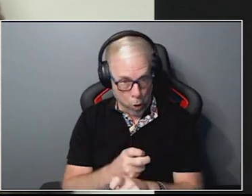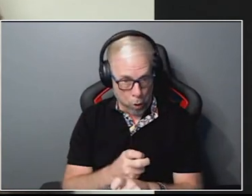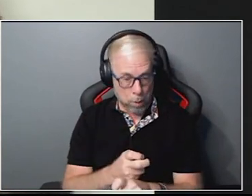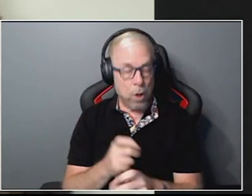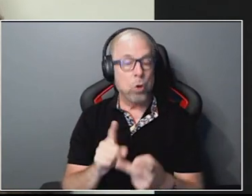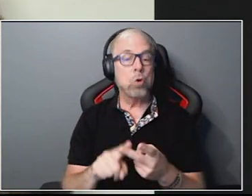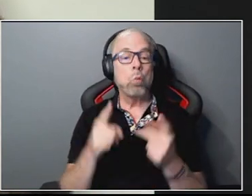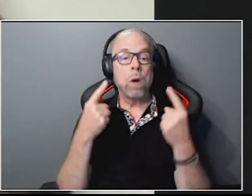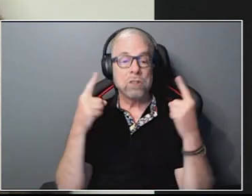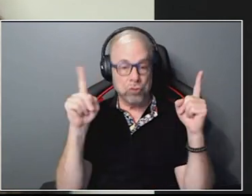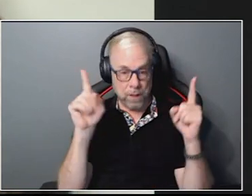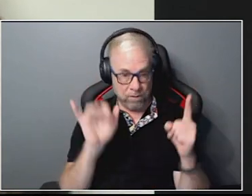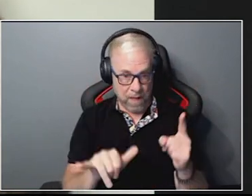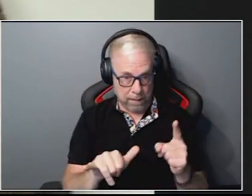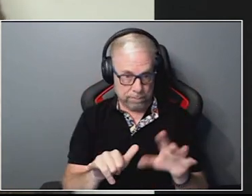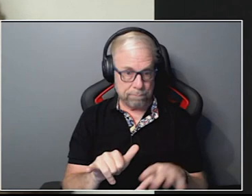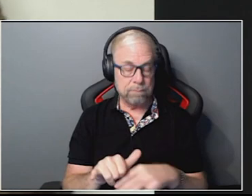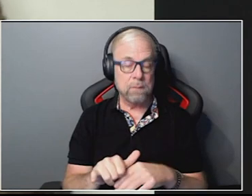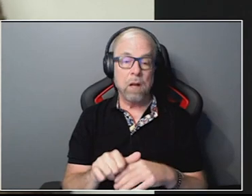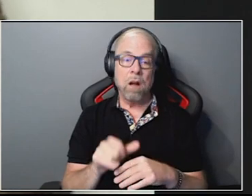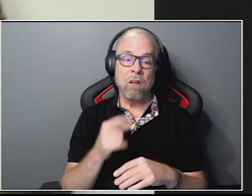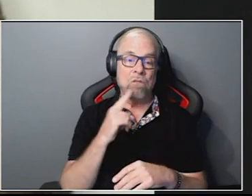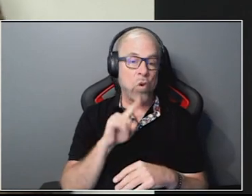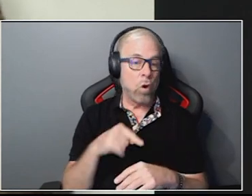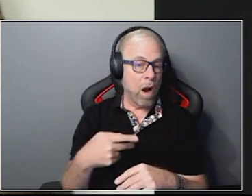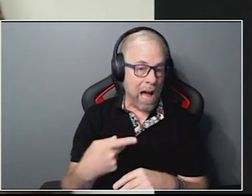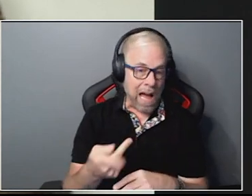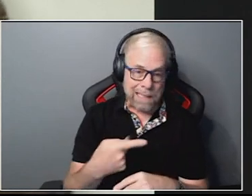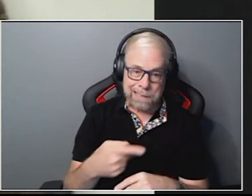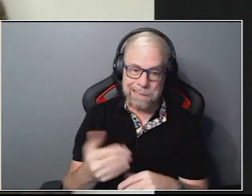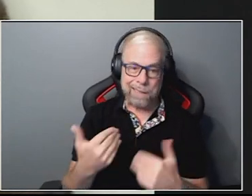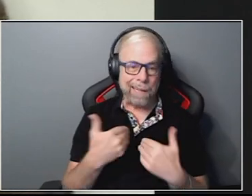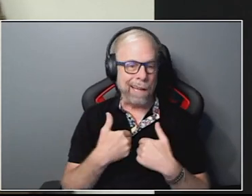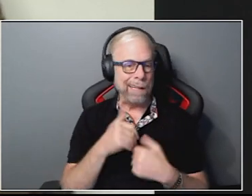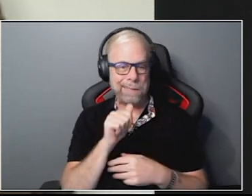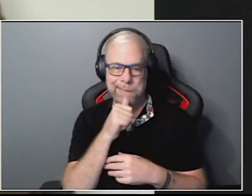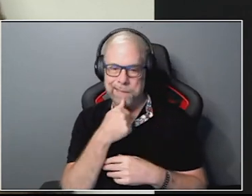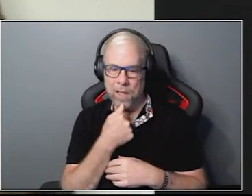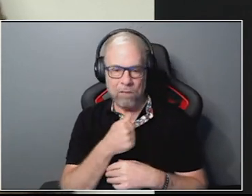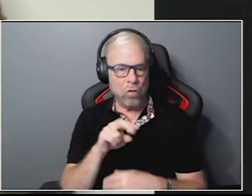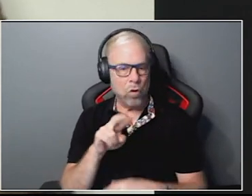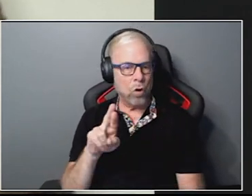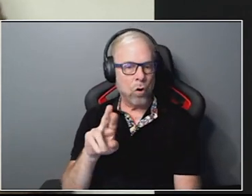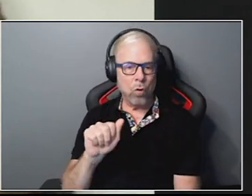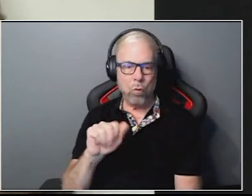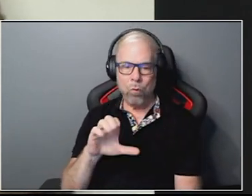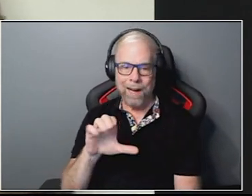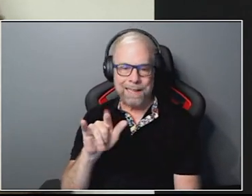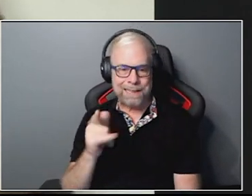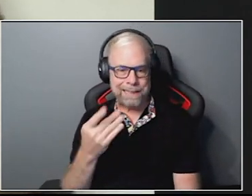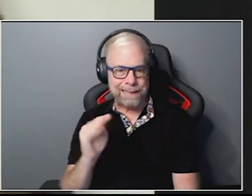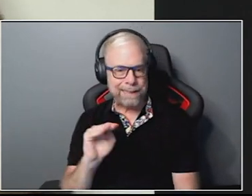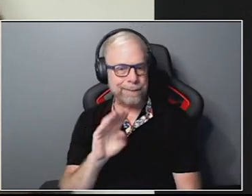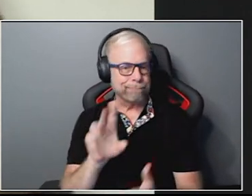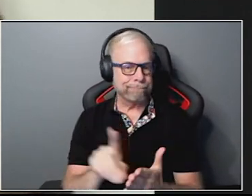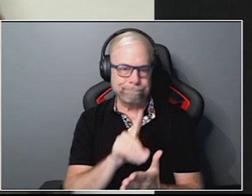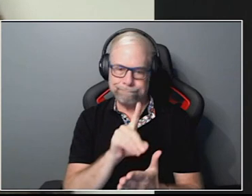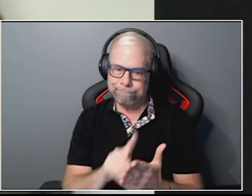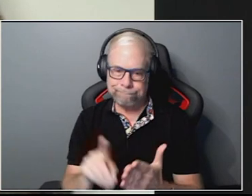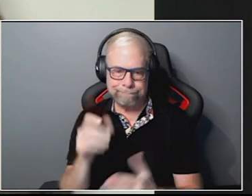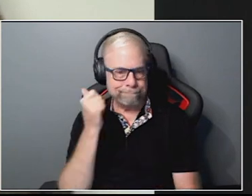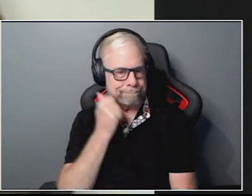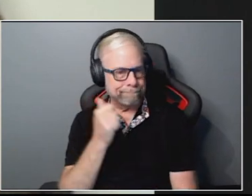for those of us who deal with racism on a daily basis, Captain Childs